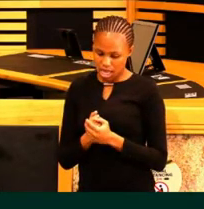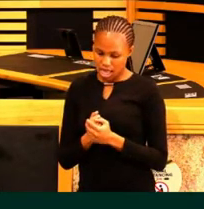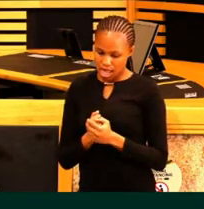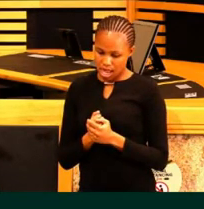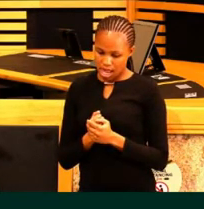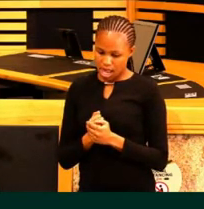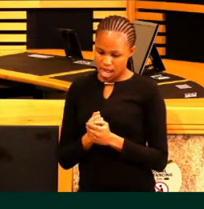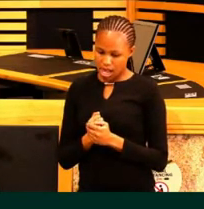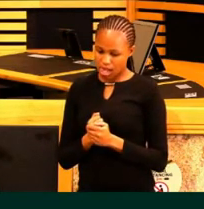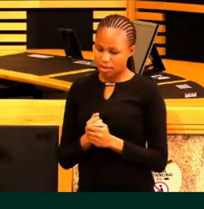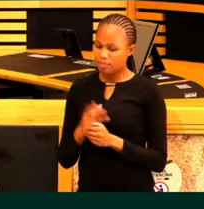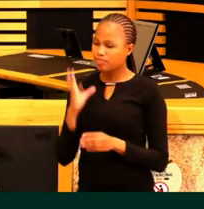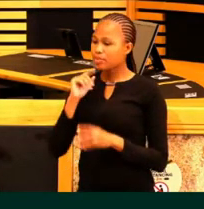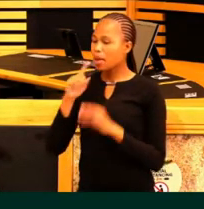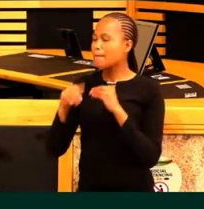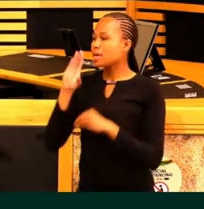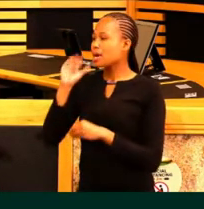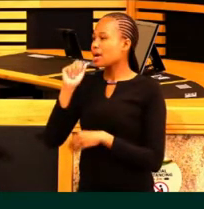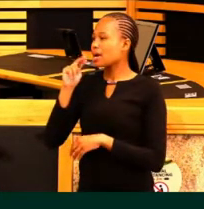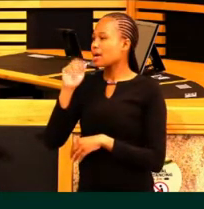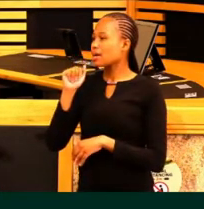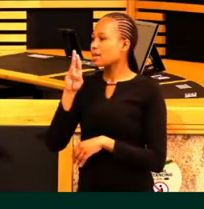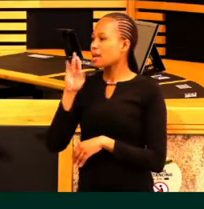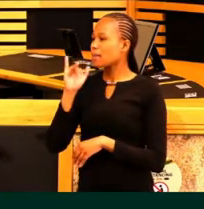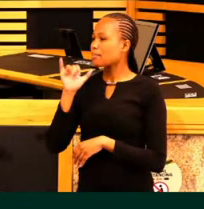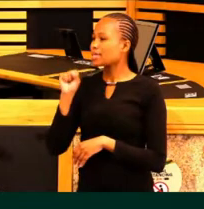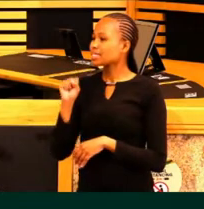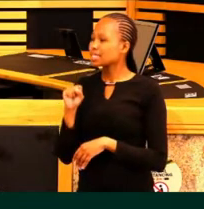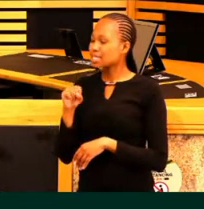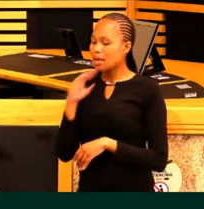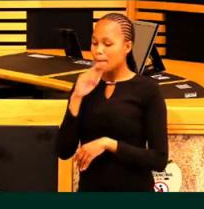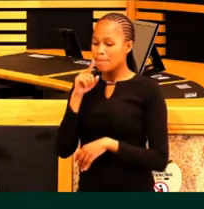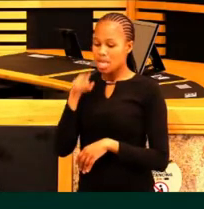where cannabis in somewhere